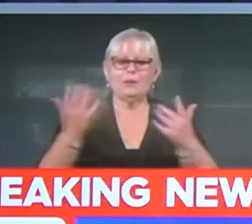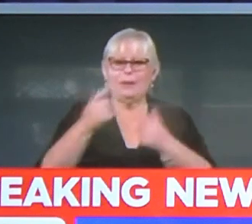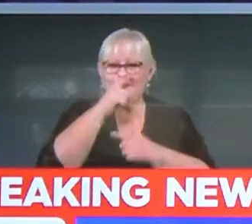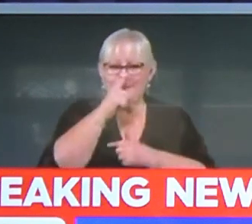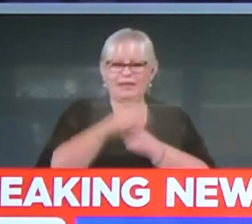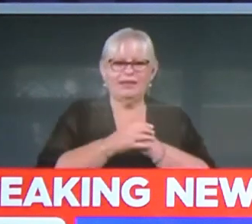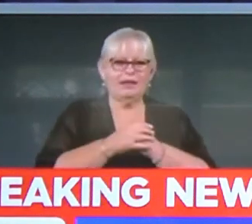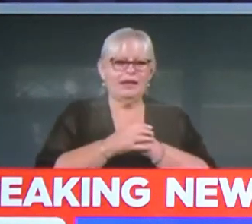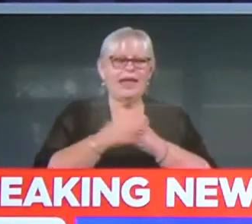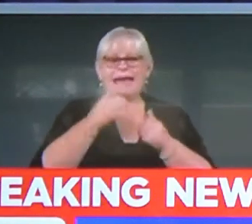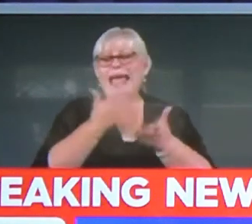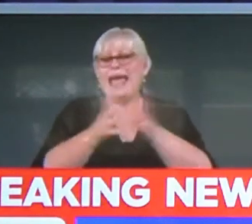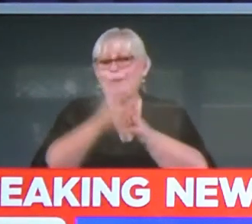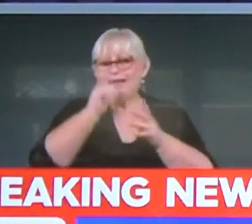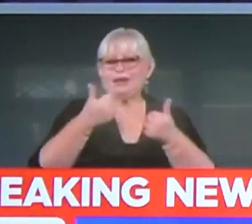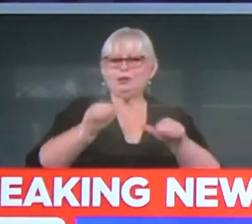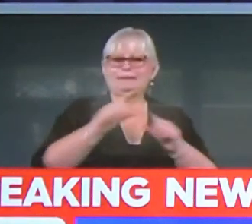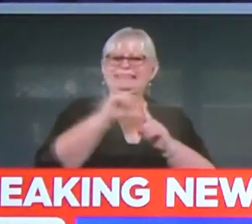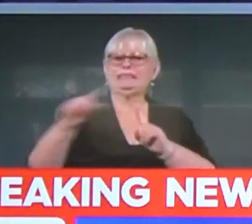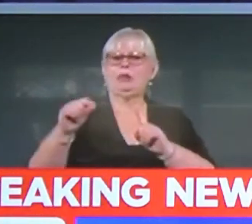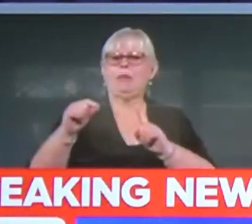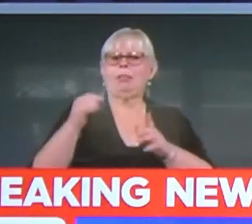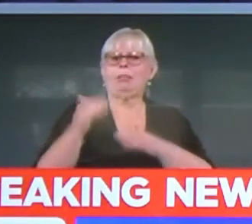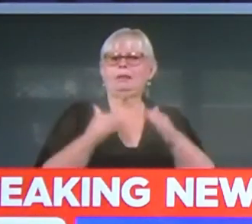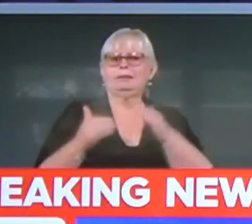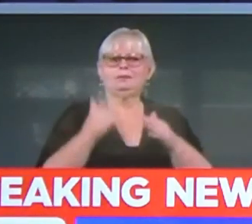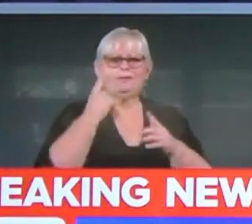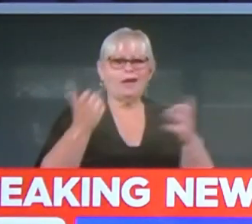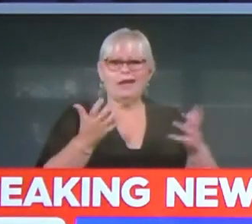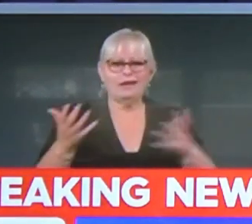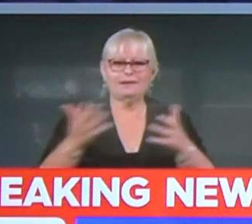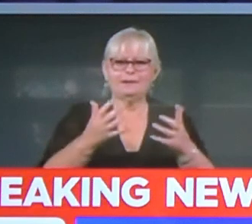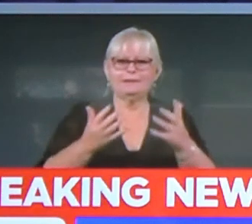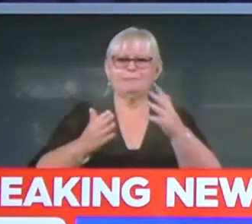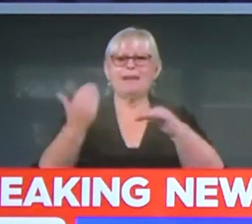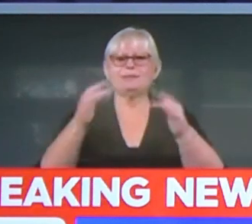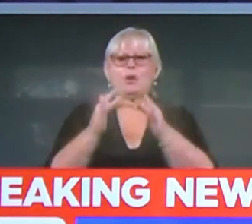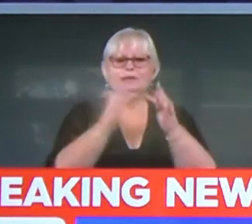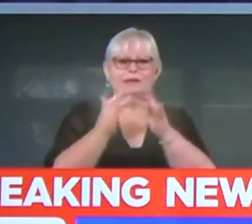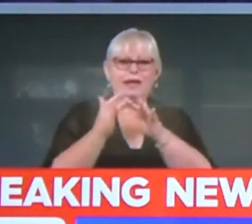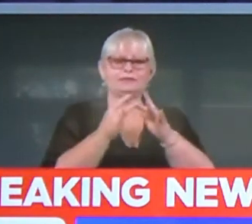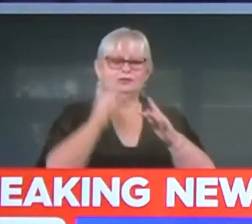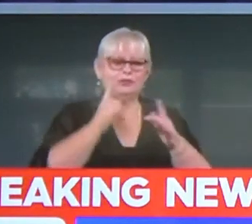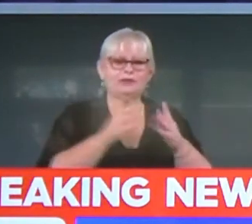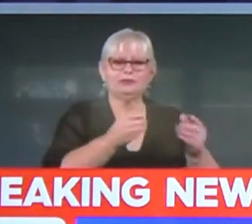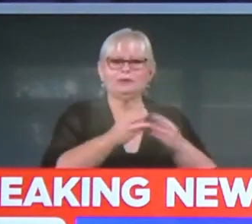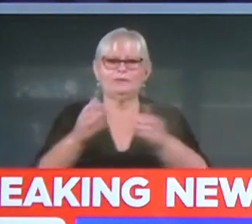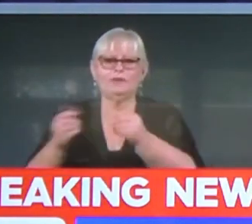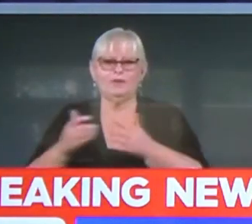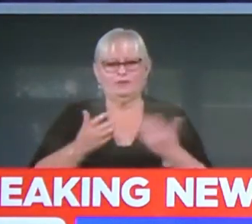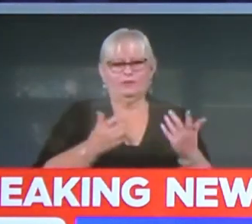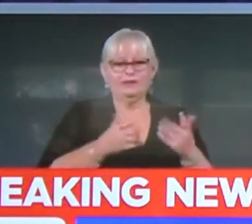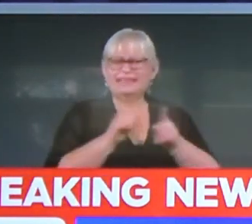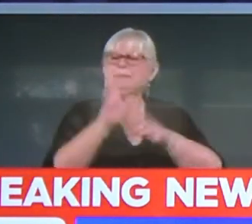digital methods can be also used to assist in identifying contacts and to be able to shut those issues down, as was practiced